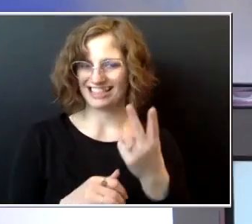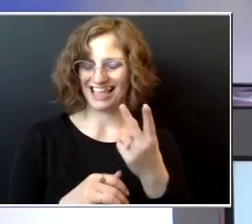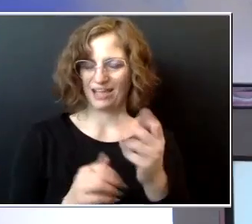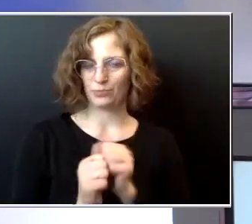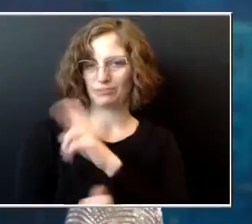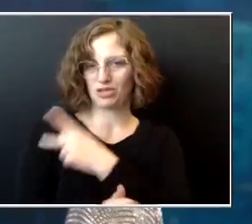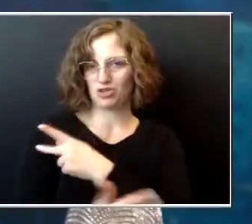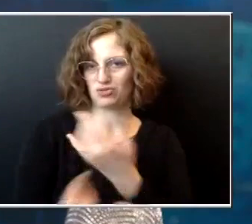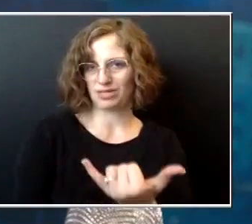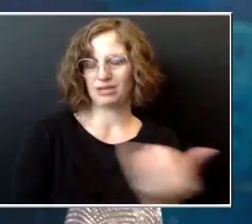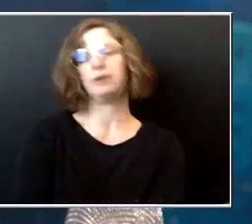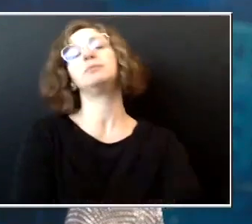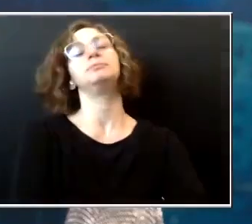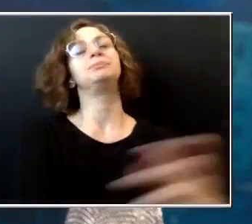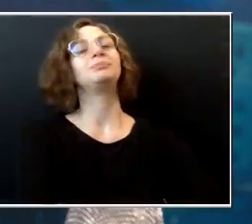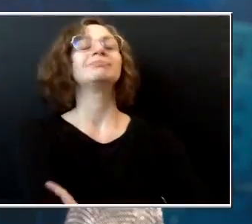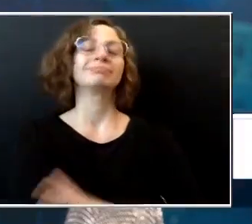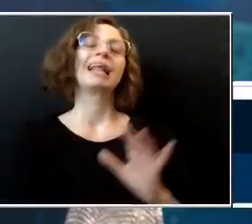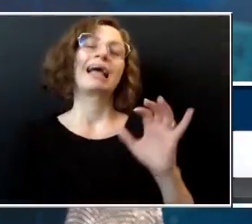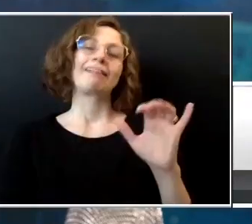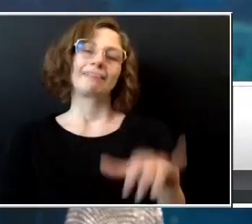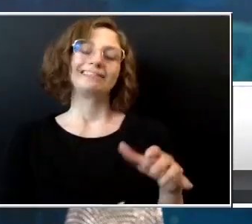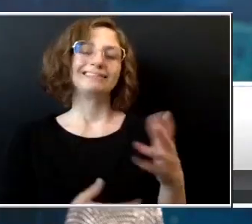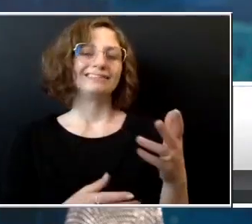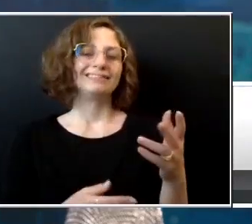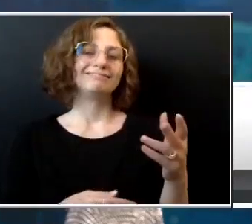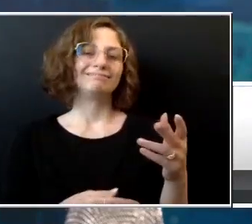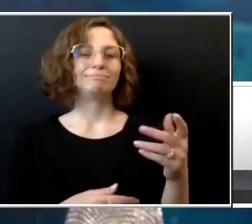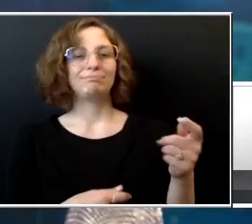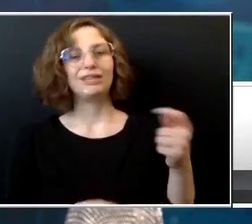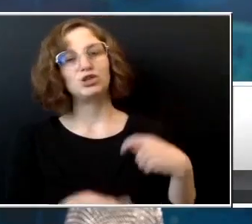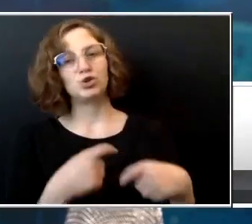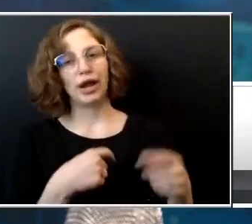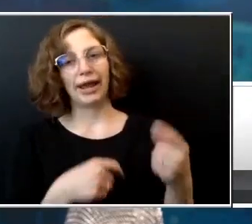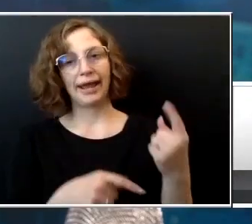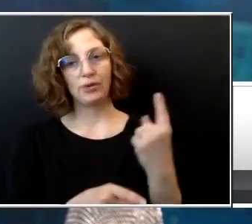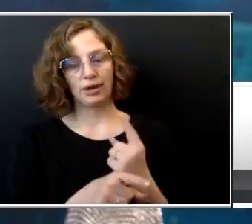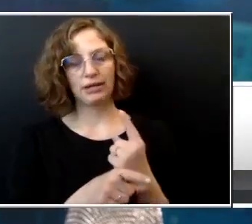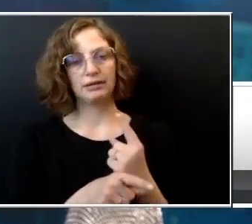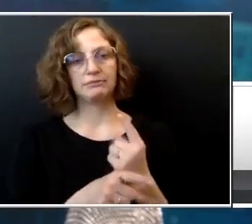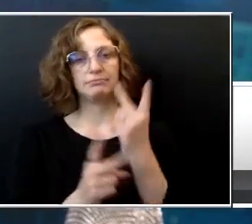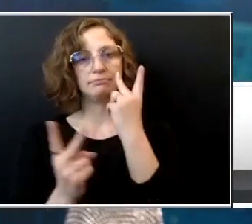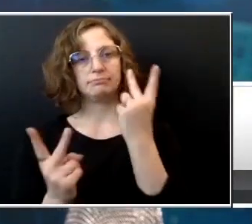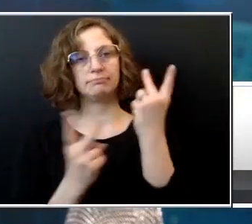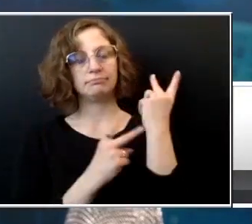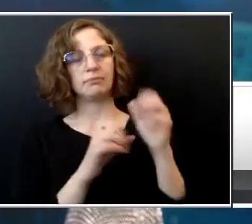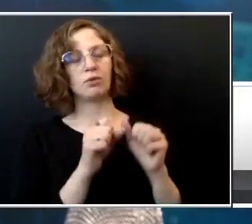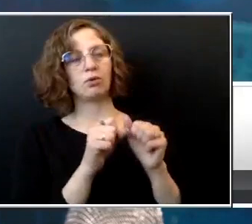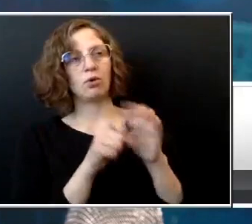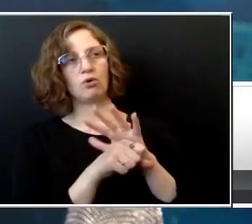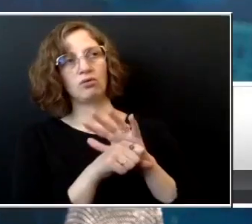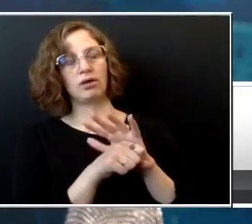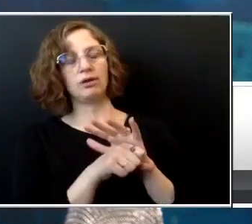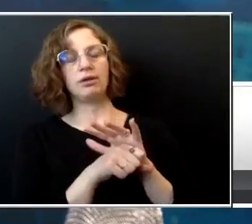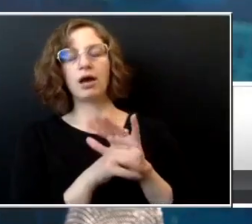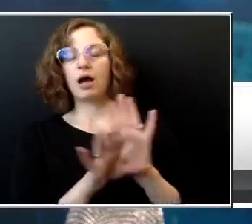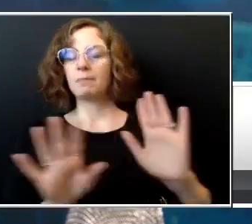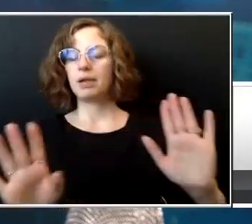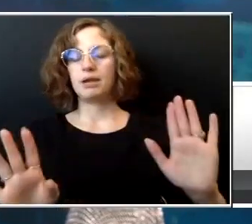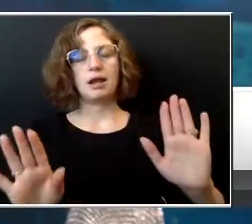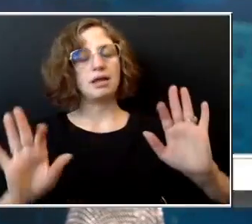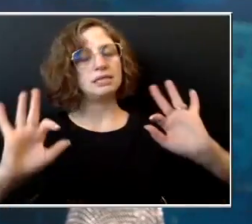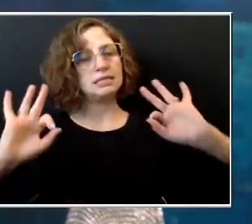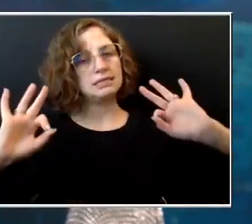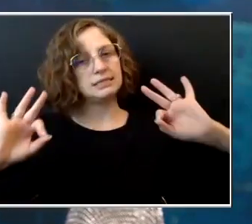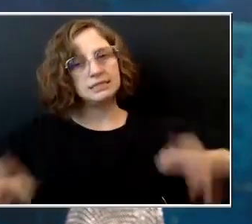right? Yeah. When we look back at the COVID pandemic, there is no question, there's no question, we saw it in the